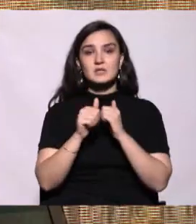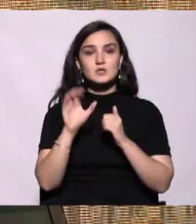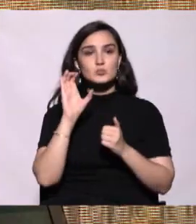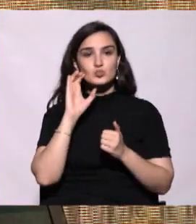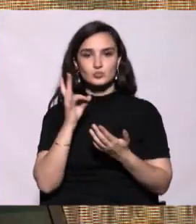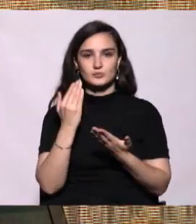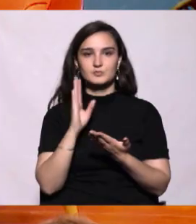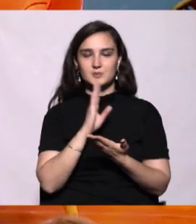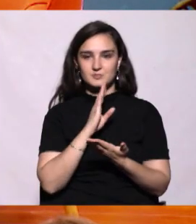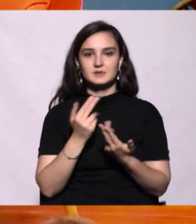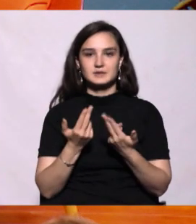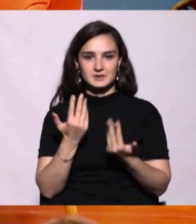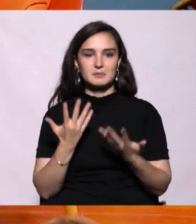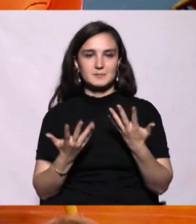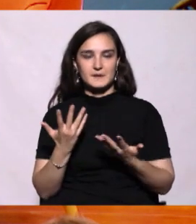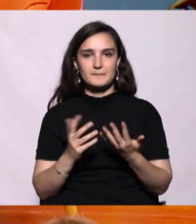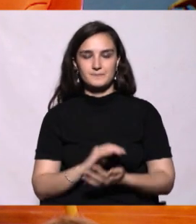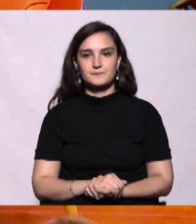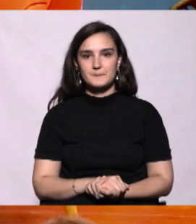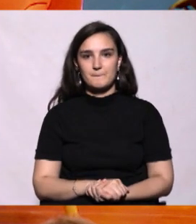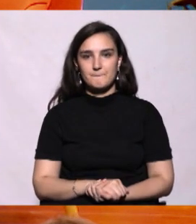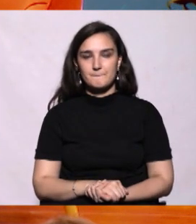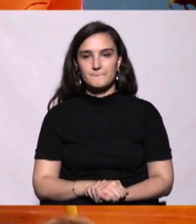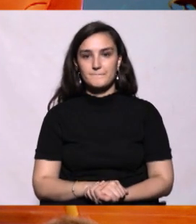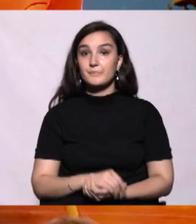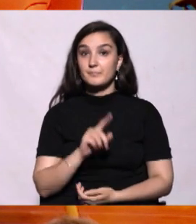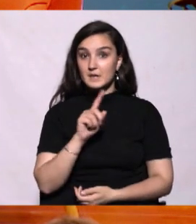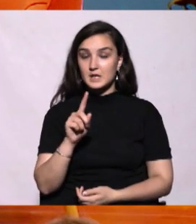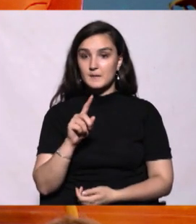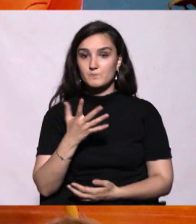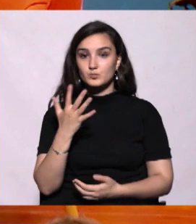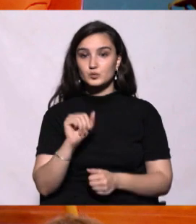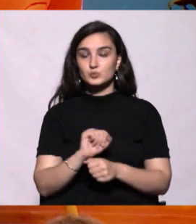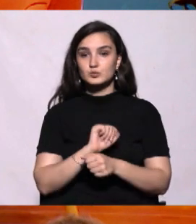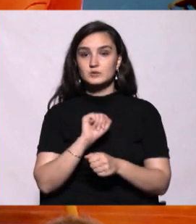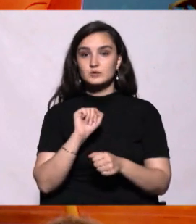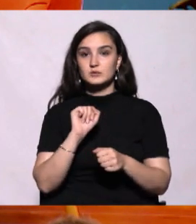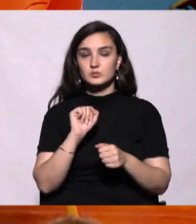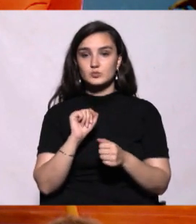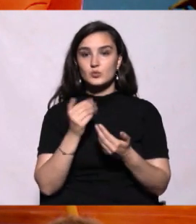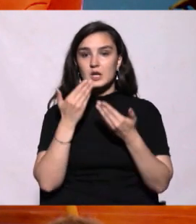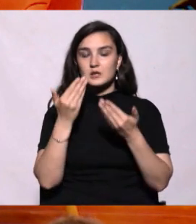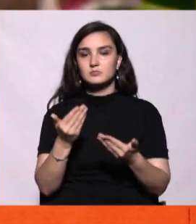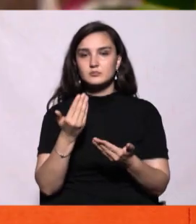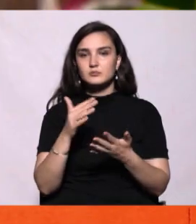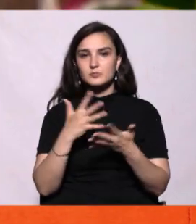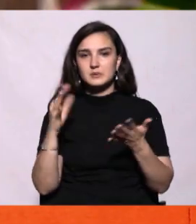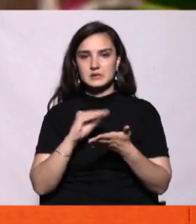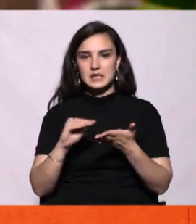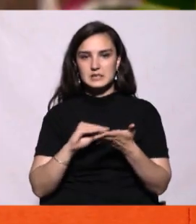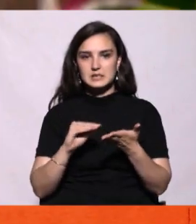to your mother, I guess. No, maybe. But you know, even to stop the company, to ask him to write